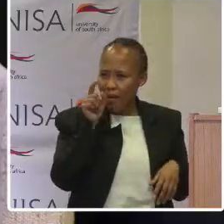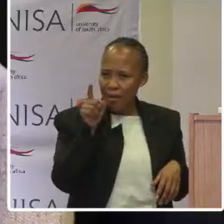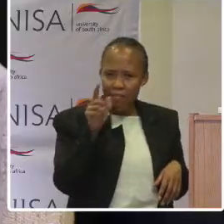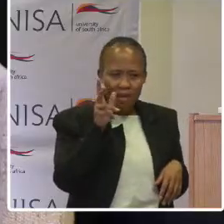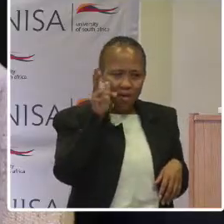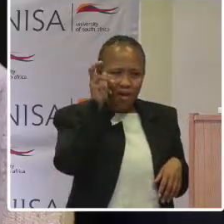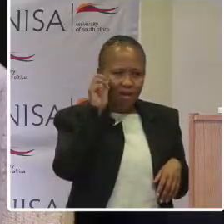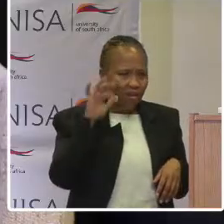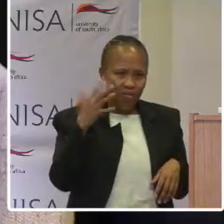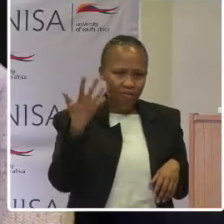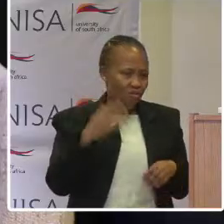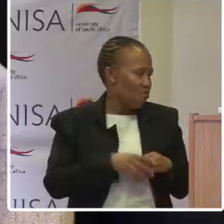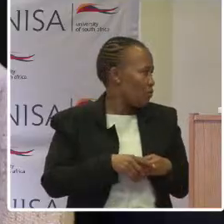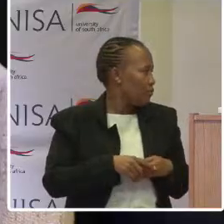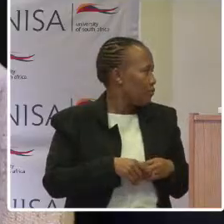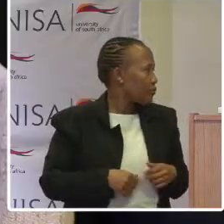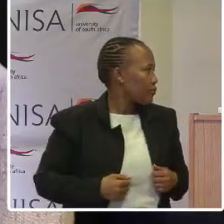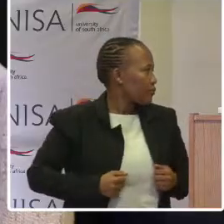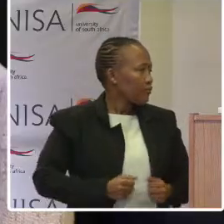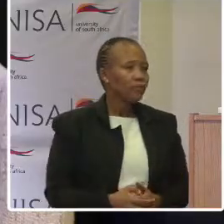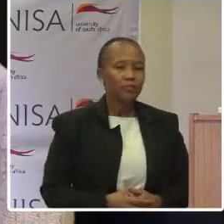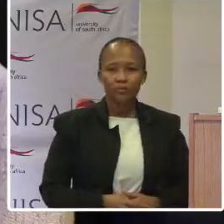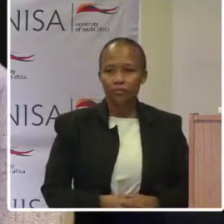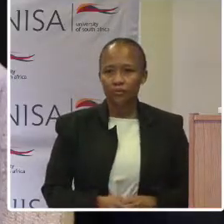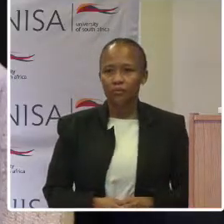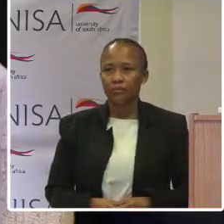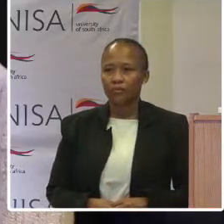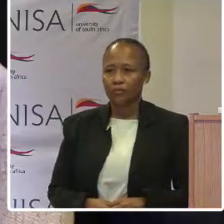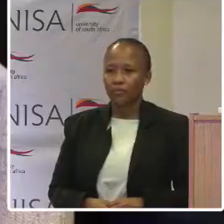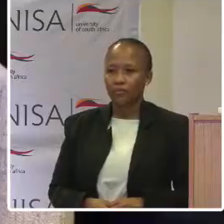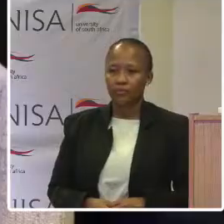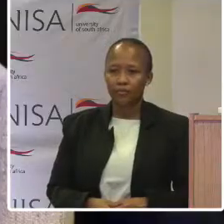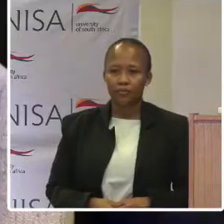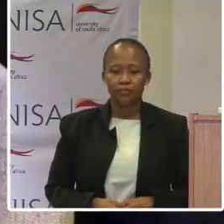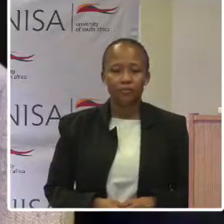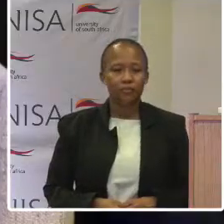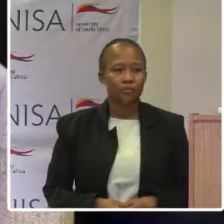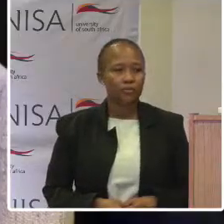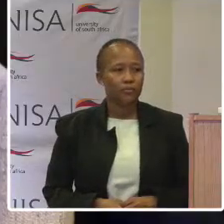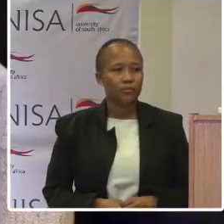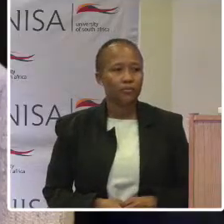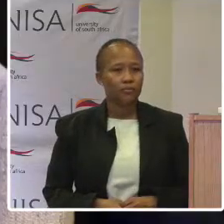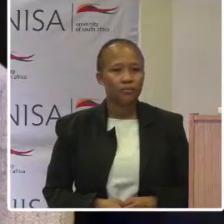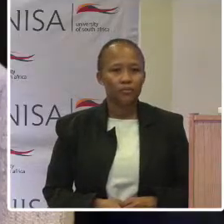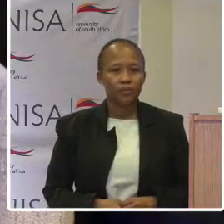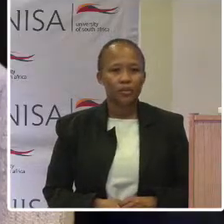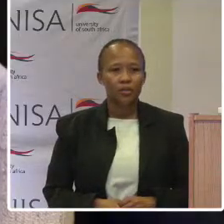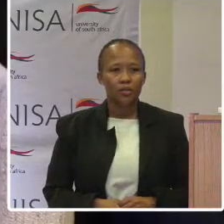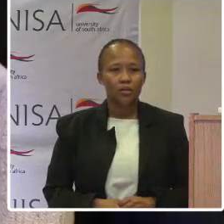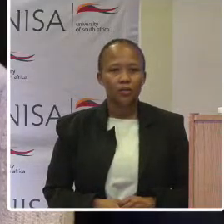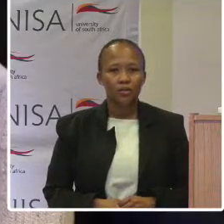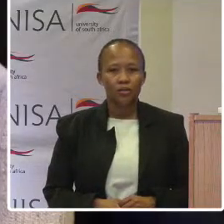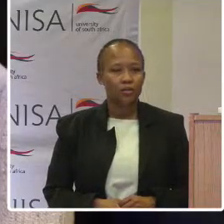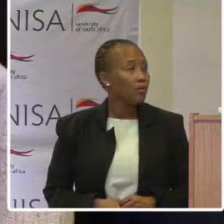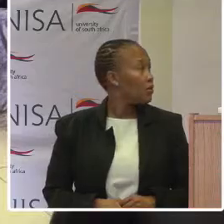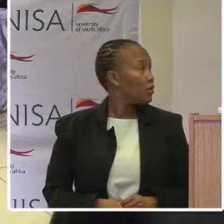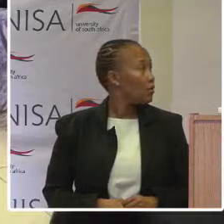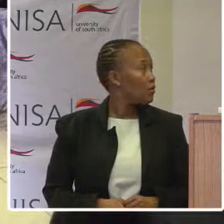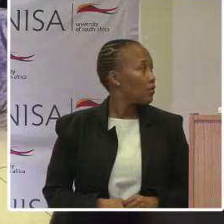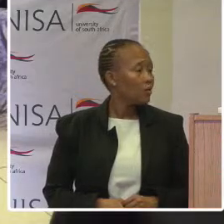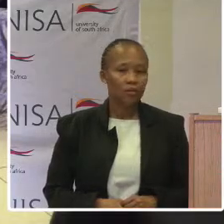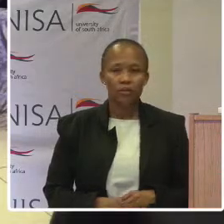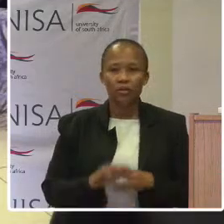at the back. I couldn't get the question. Okay, Ntate, can just in